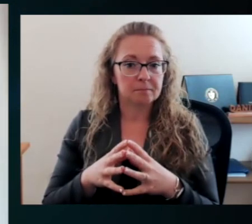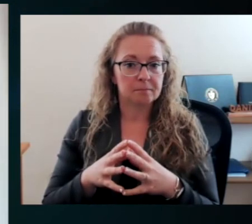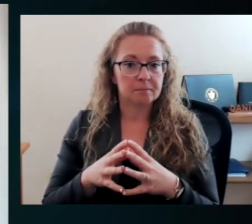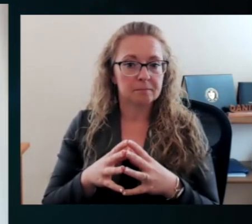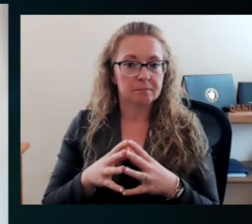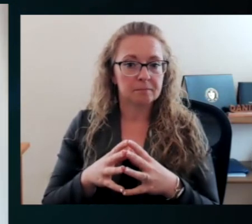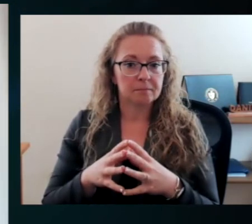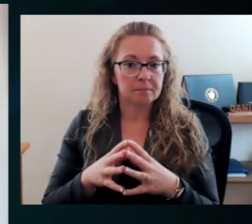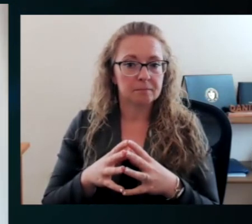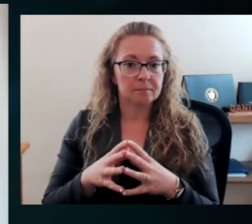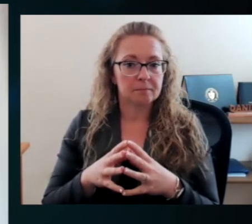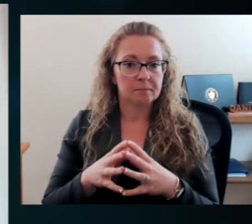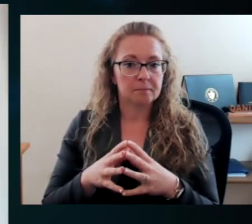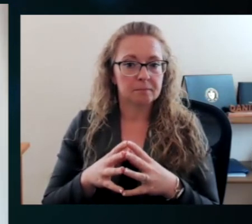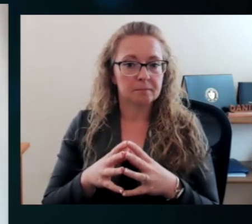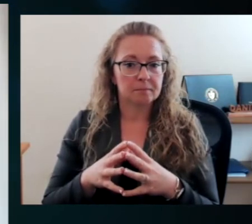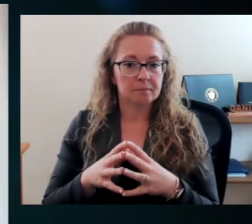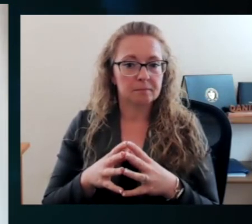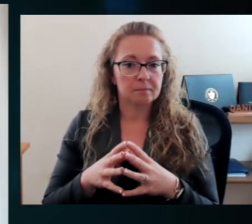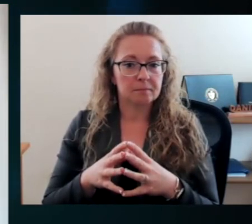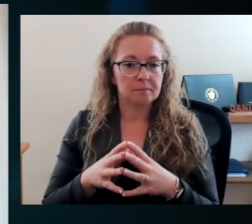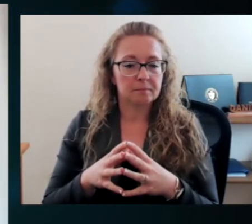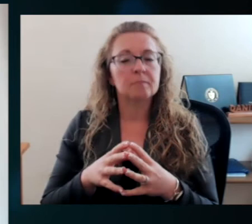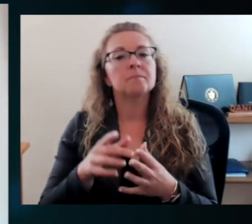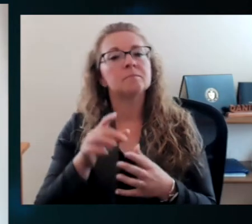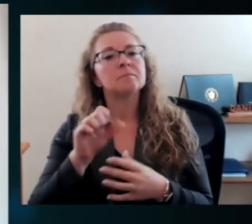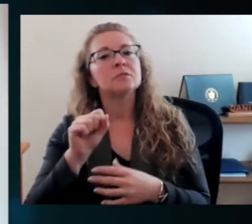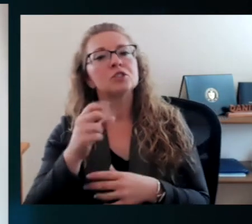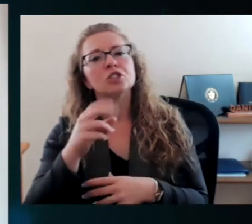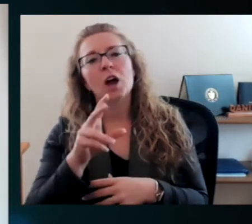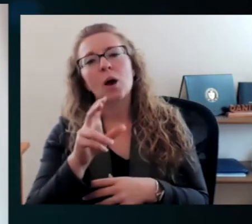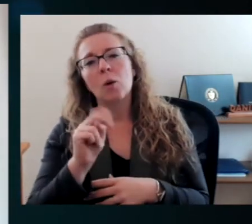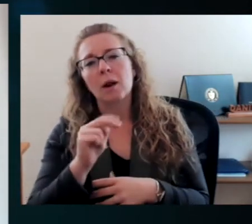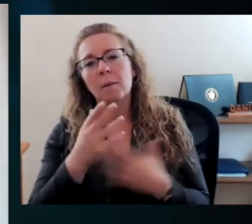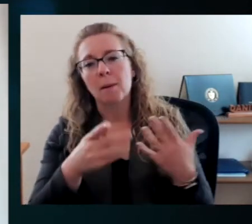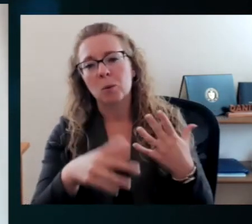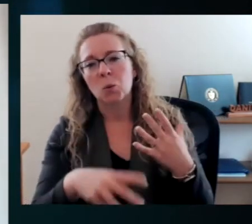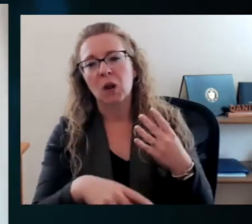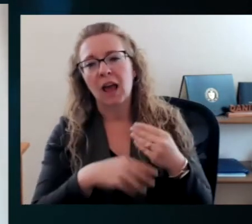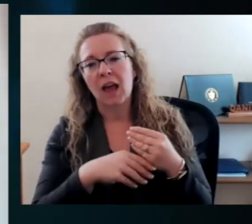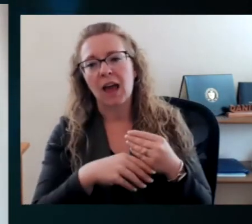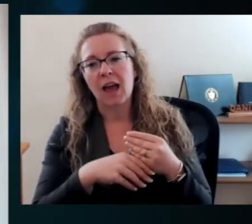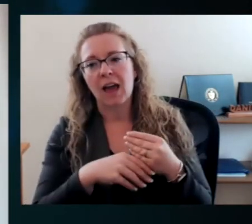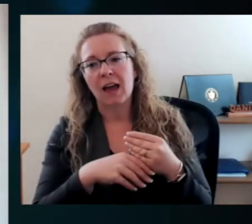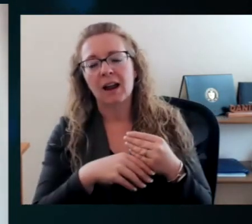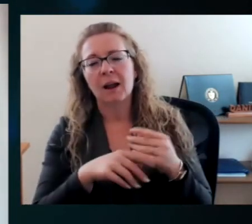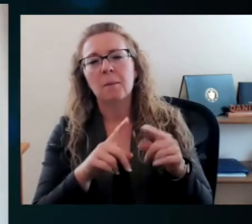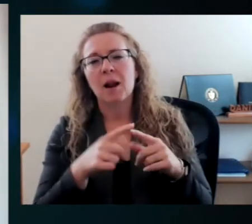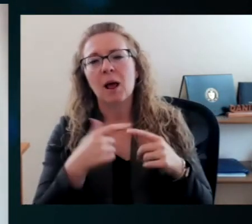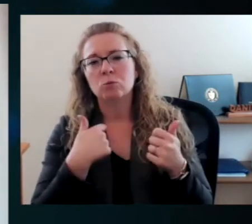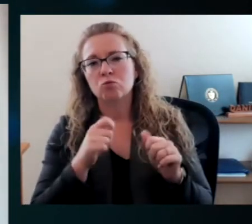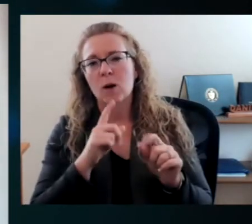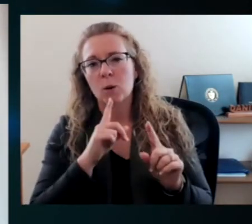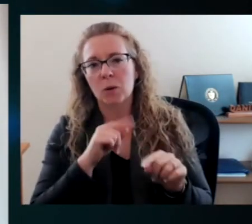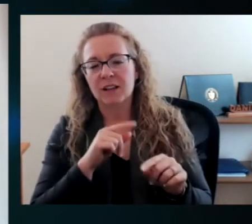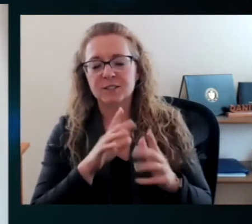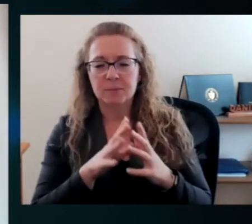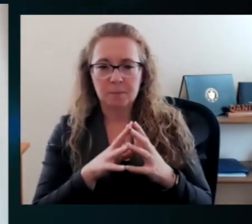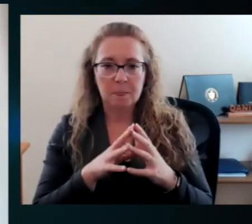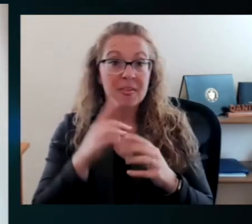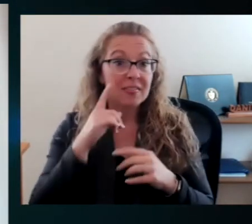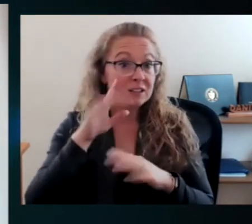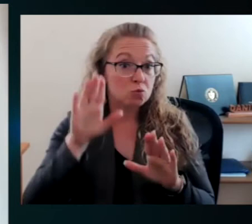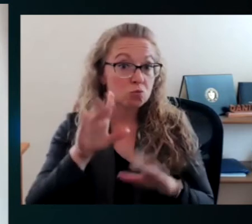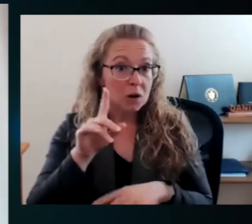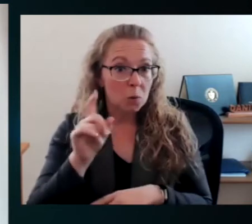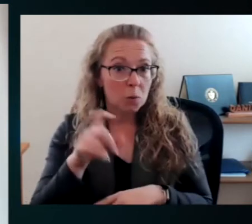Let me, Xiaowen, maybe you can add if you'd like. Let me try to answer that. I think that's a really great question, because for the